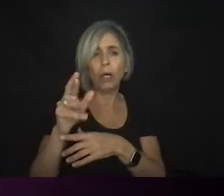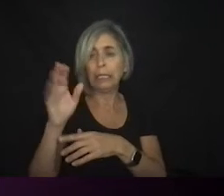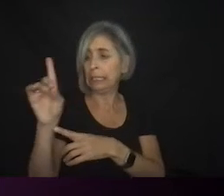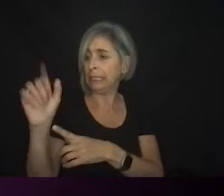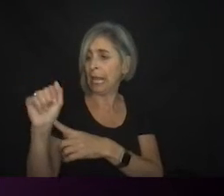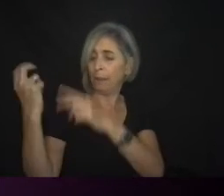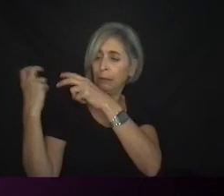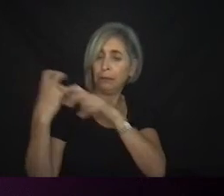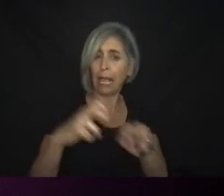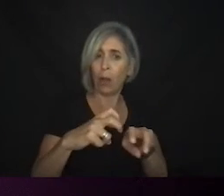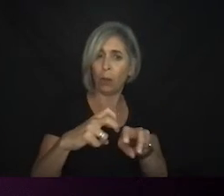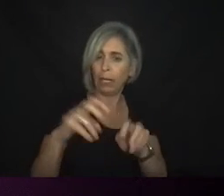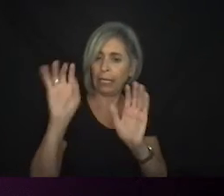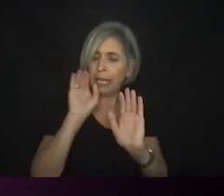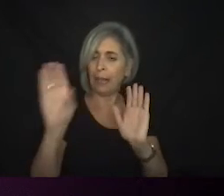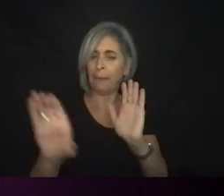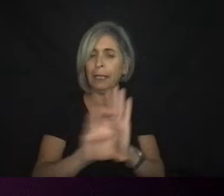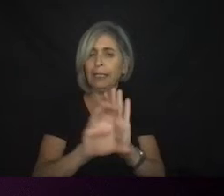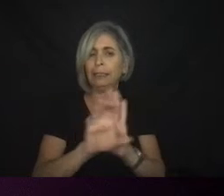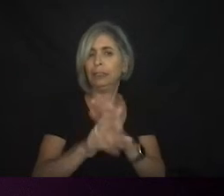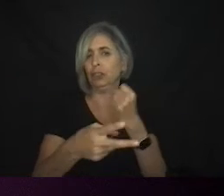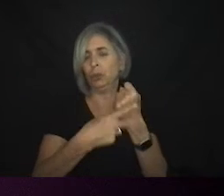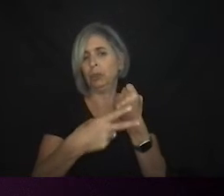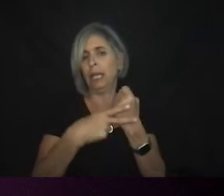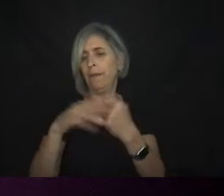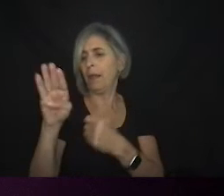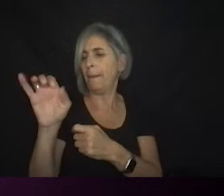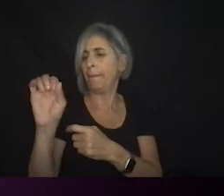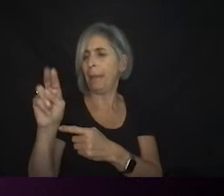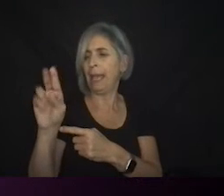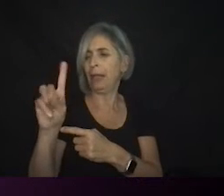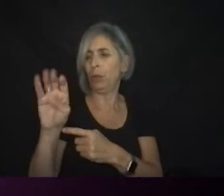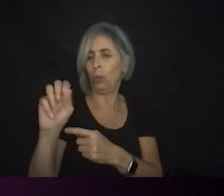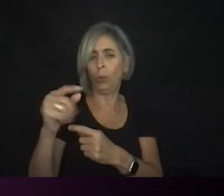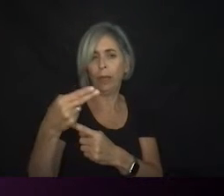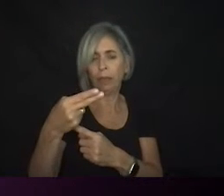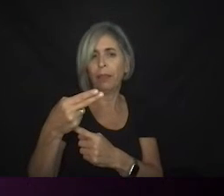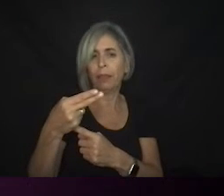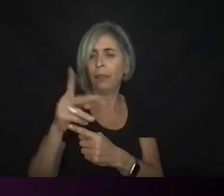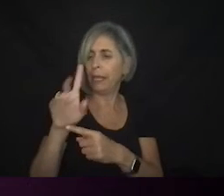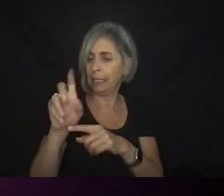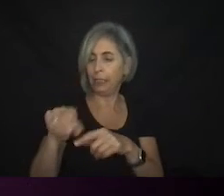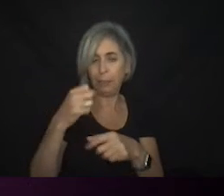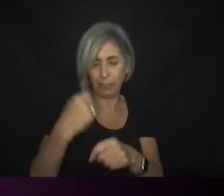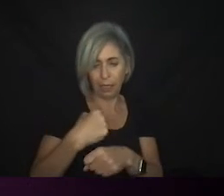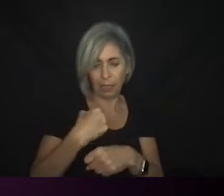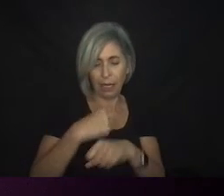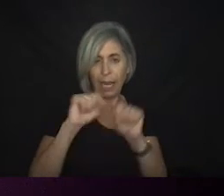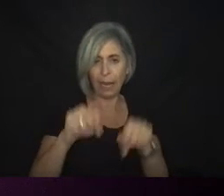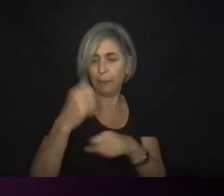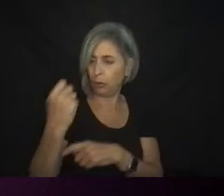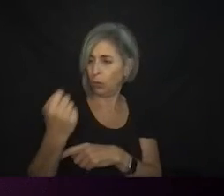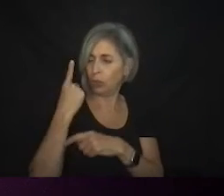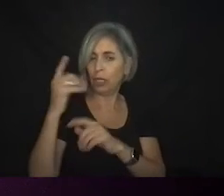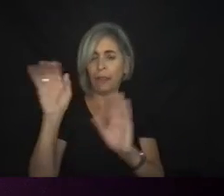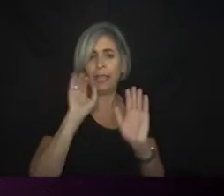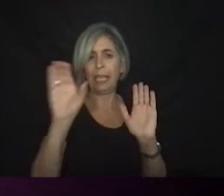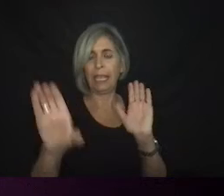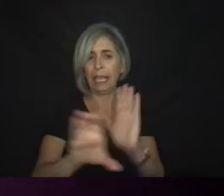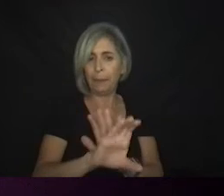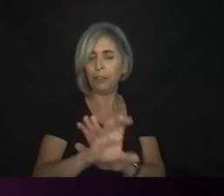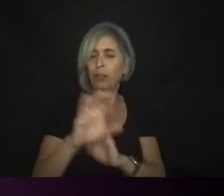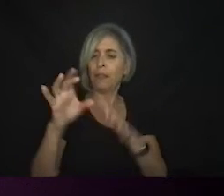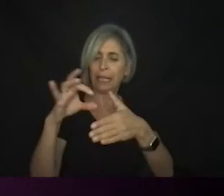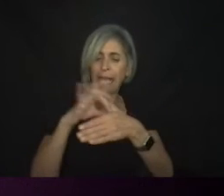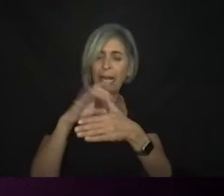disable downloading images to save bandwidth. And they need to be able to understand the image and the context that